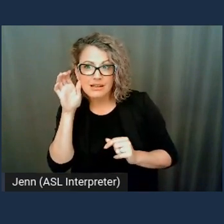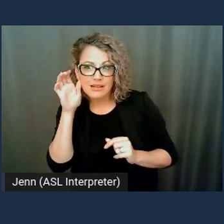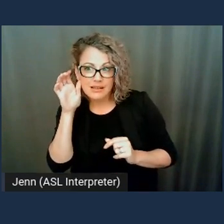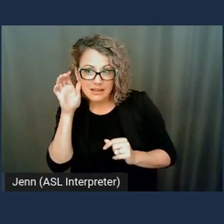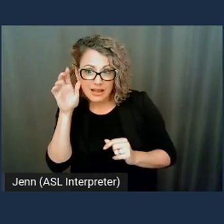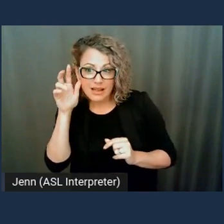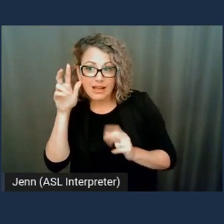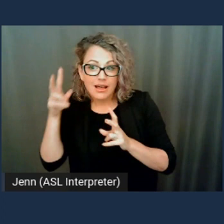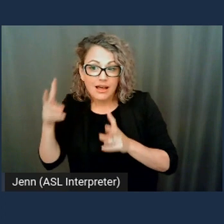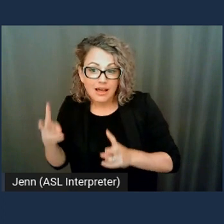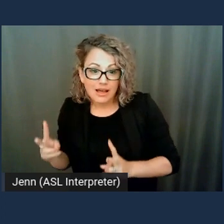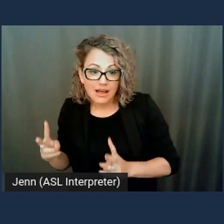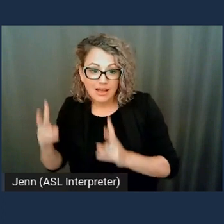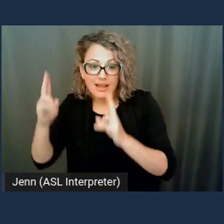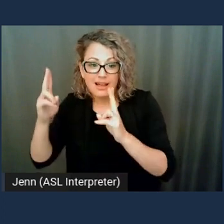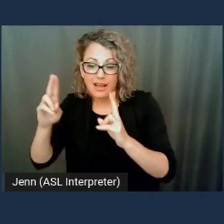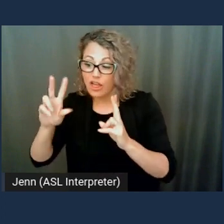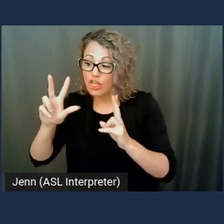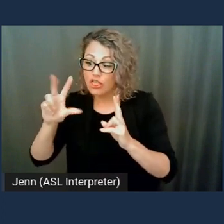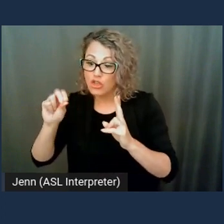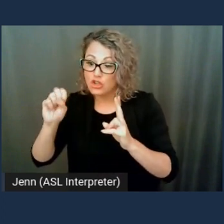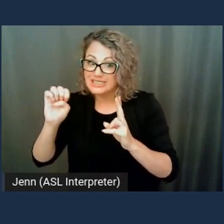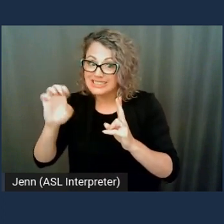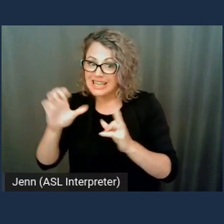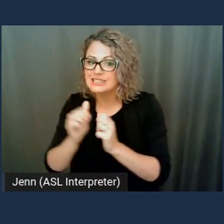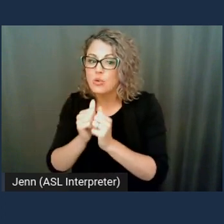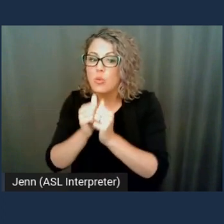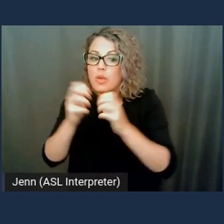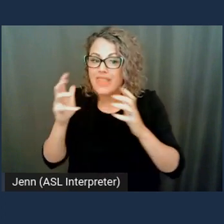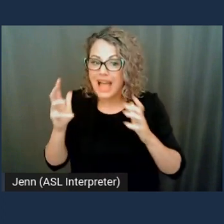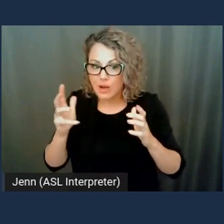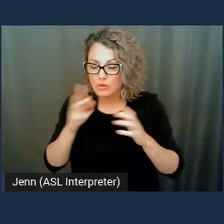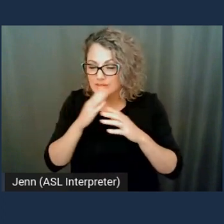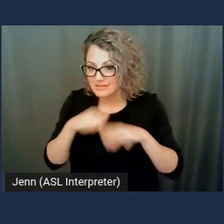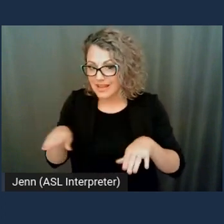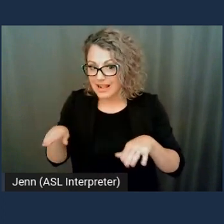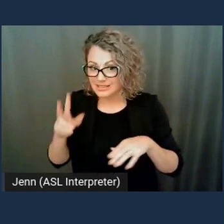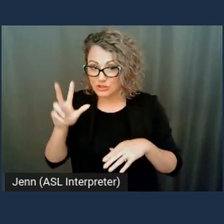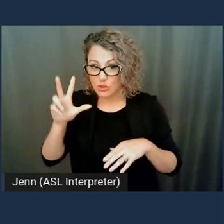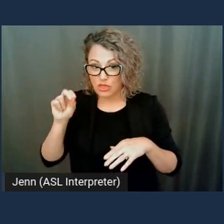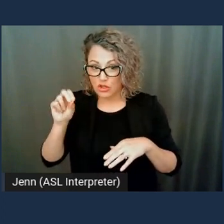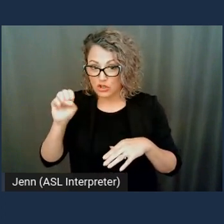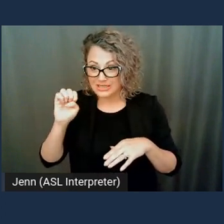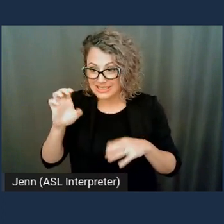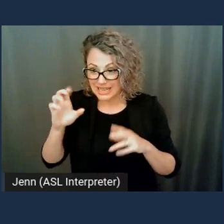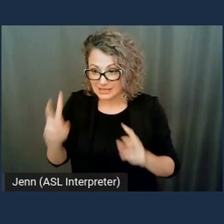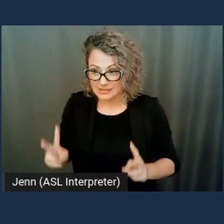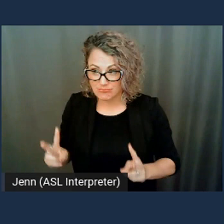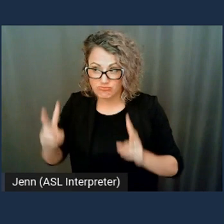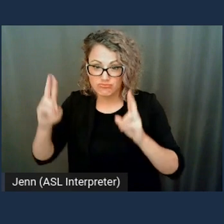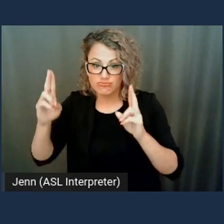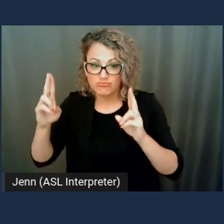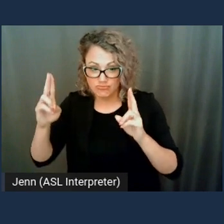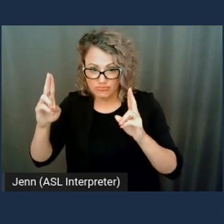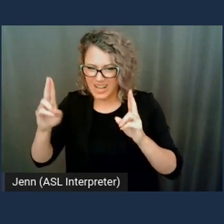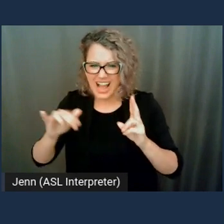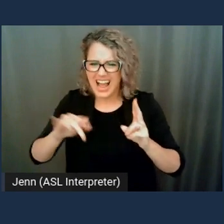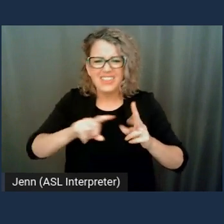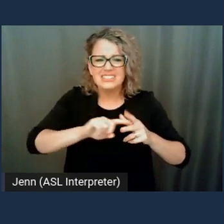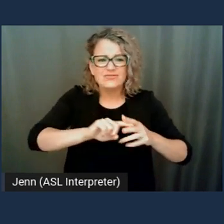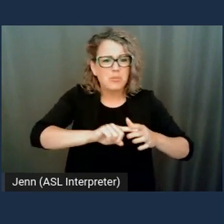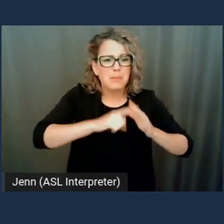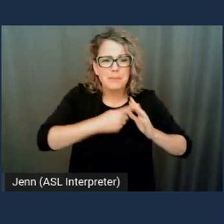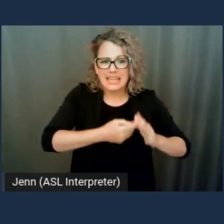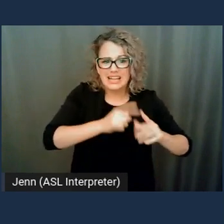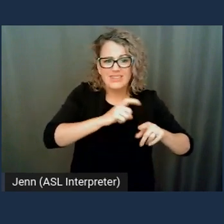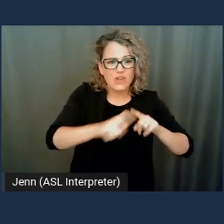of my audio without silencers. It does this right from the beginning of the call and uses it